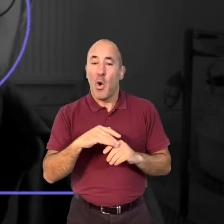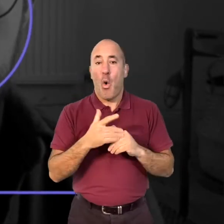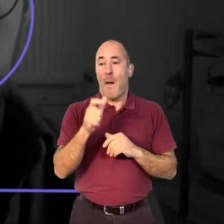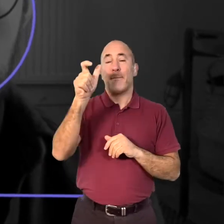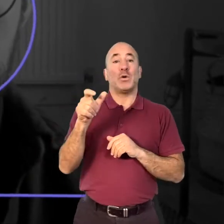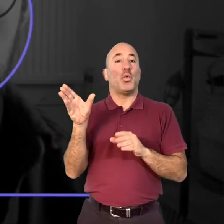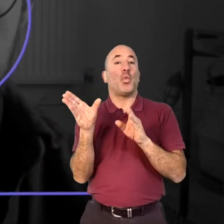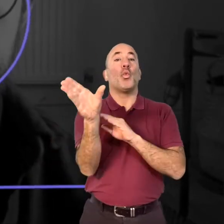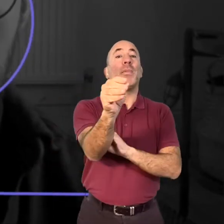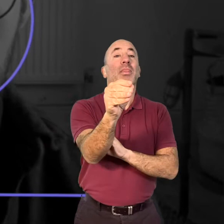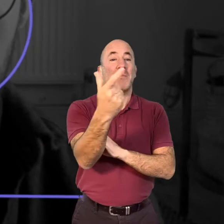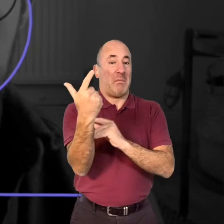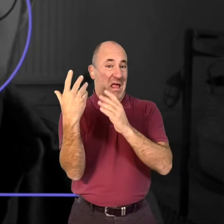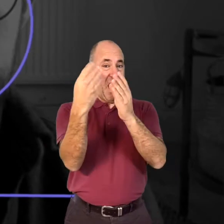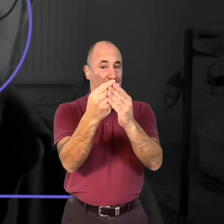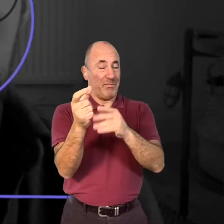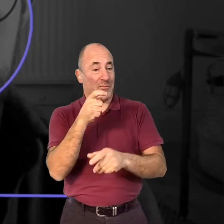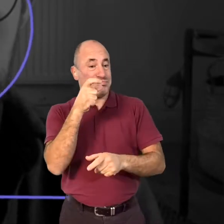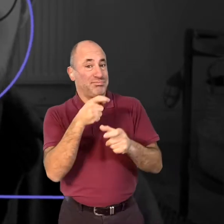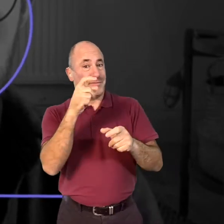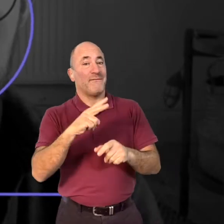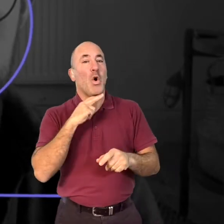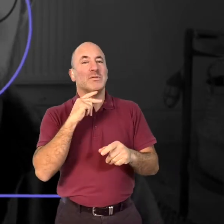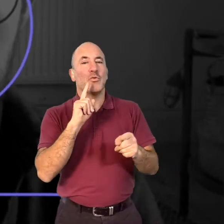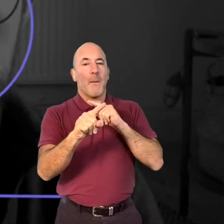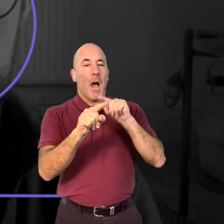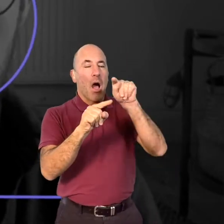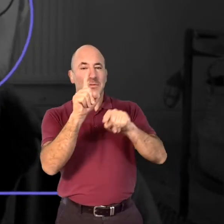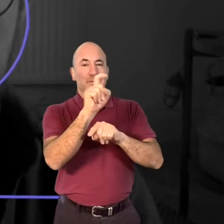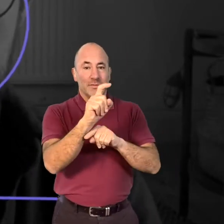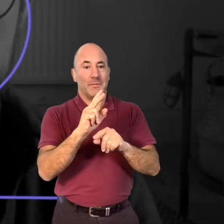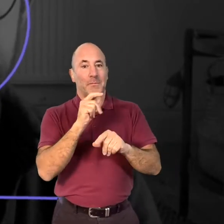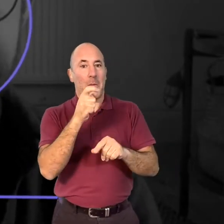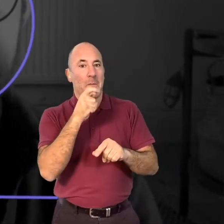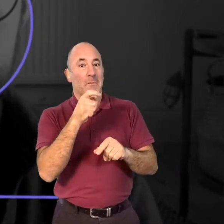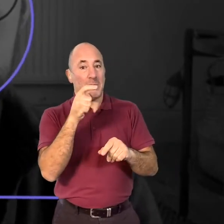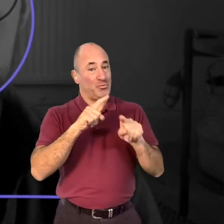perhaps they can help you with that and say those words using the voice command.